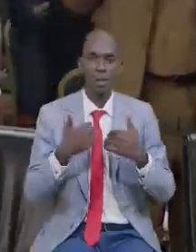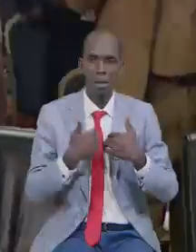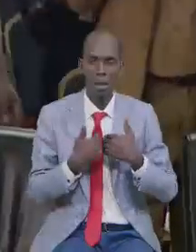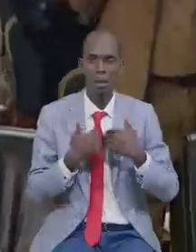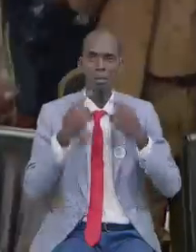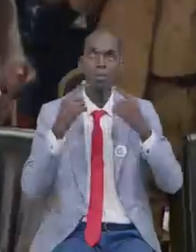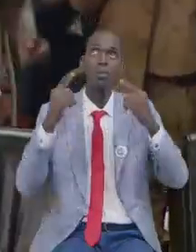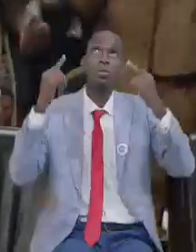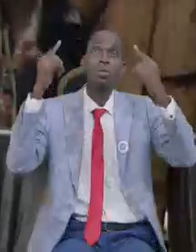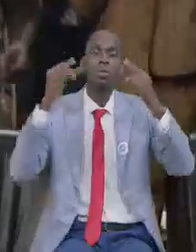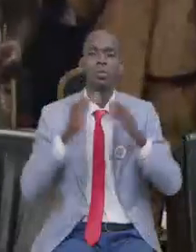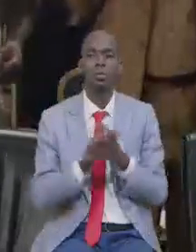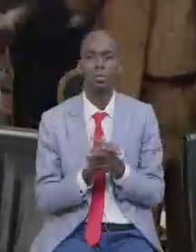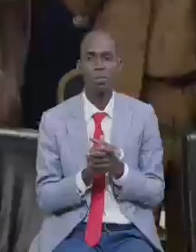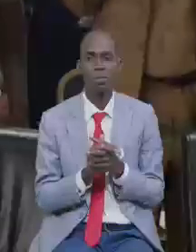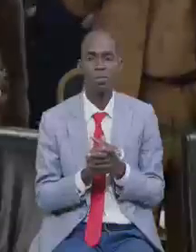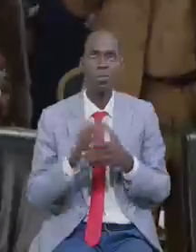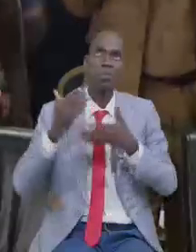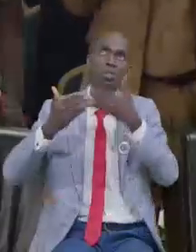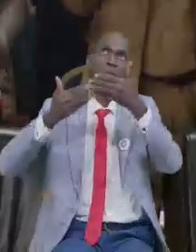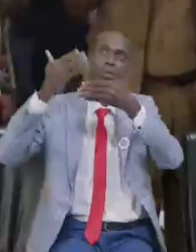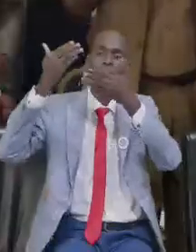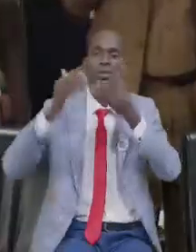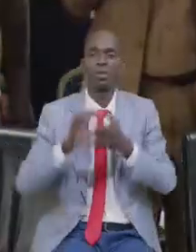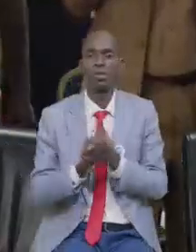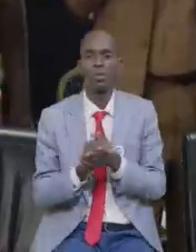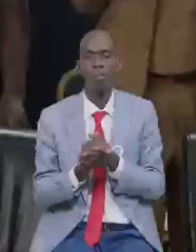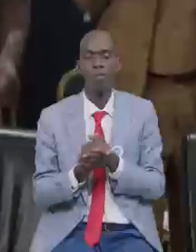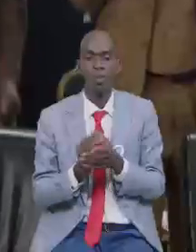success, progress, growth,